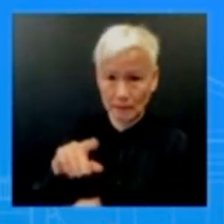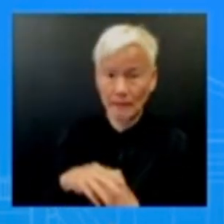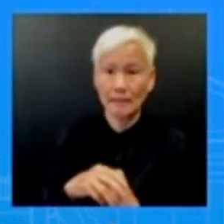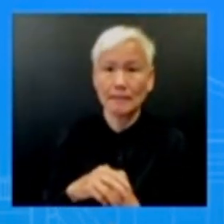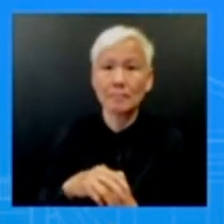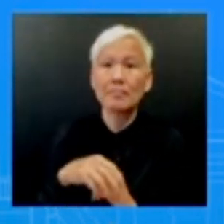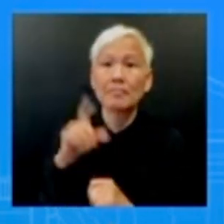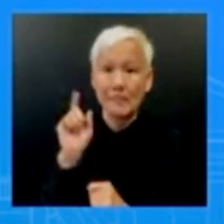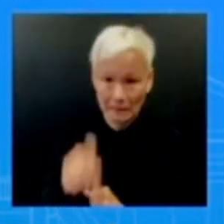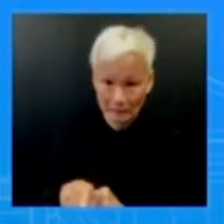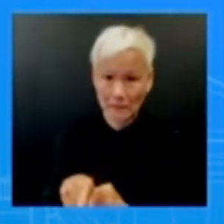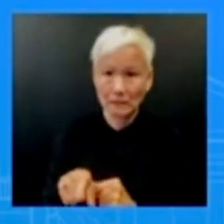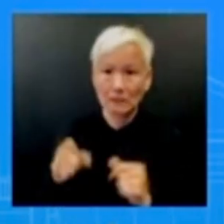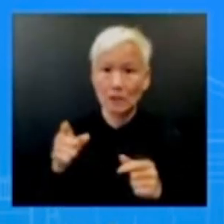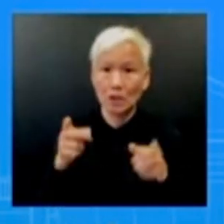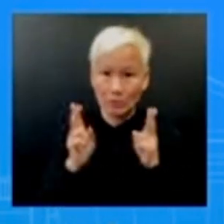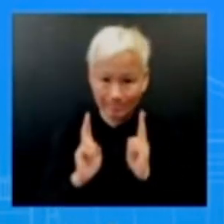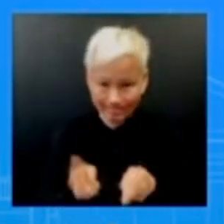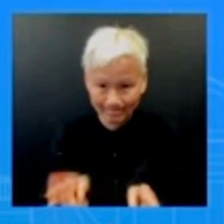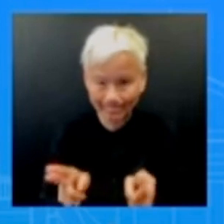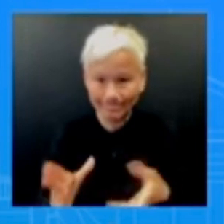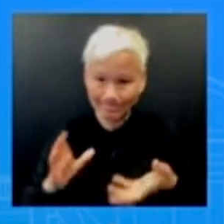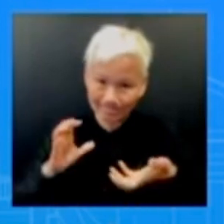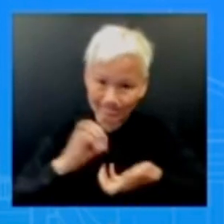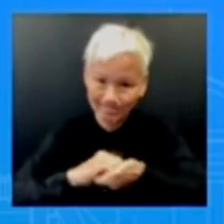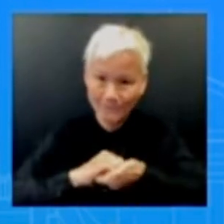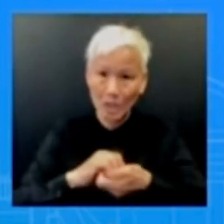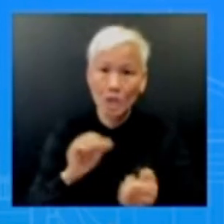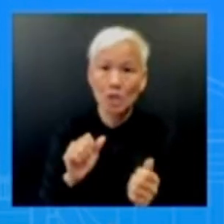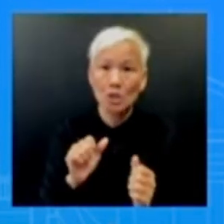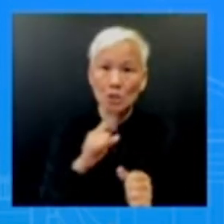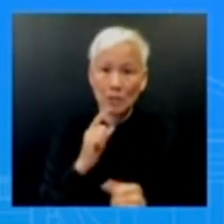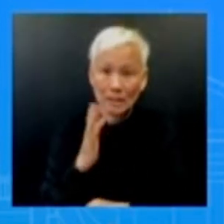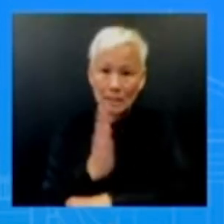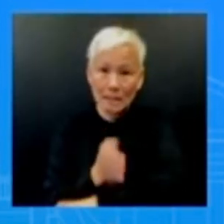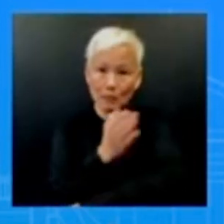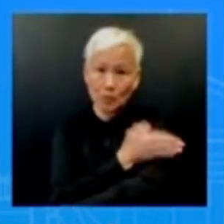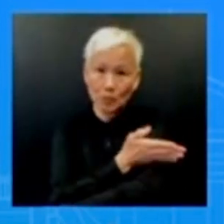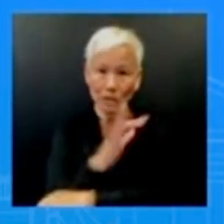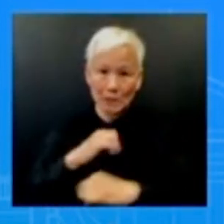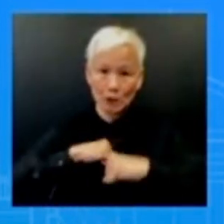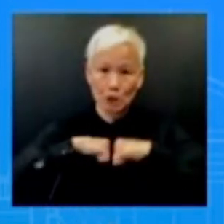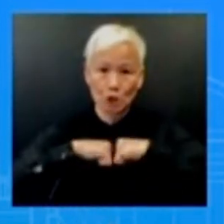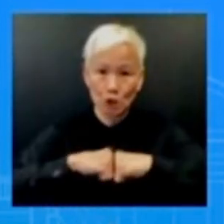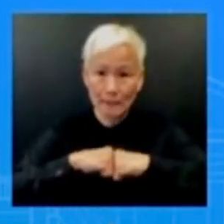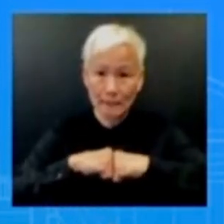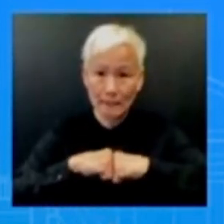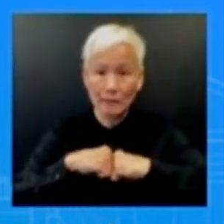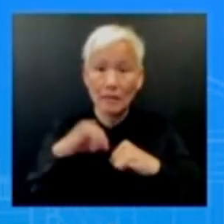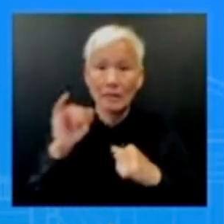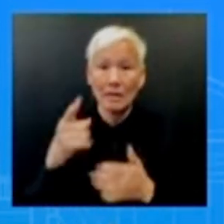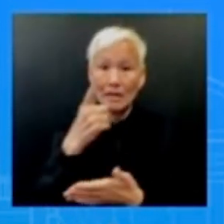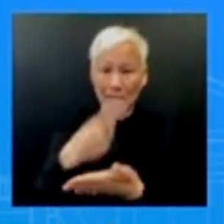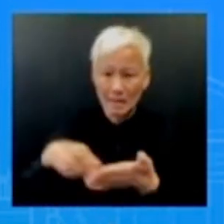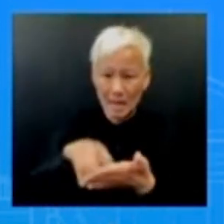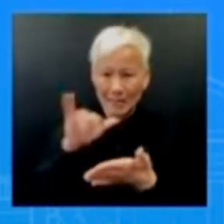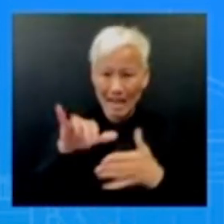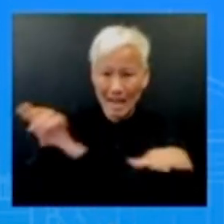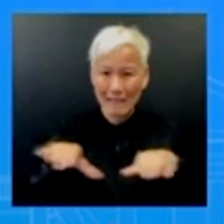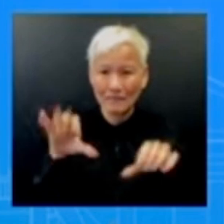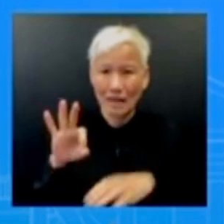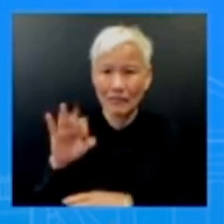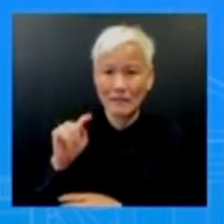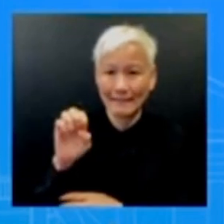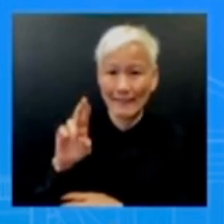collaborative steps to enhance security coordination, condemn all acts of terrorism, and maintain the viability of a two-state solution. He